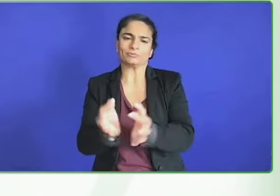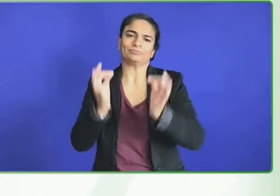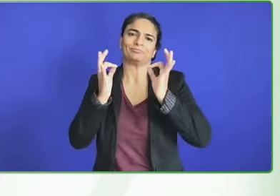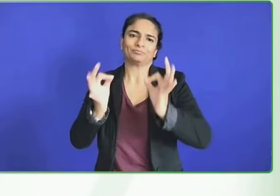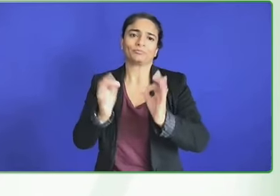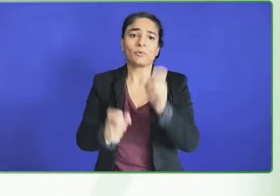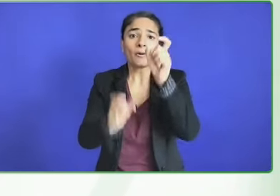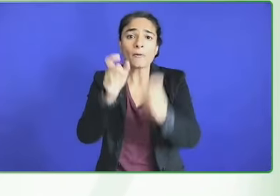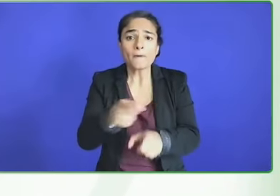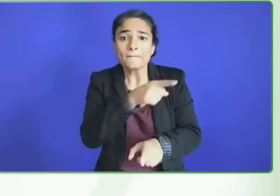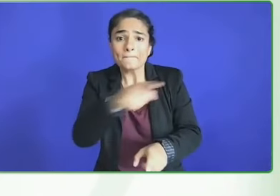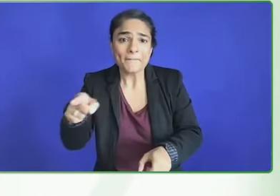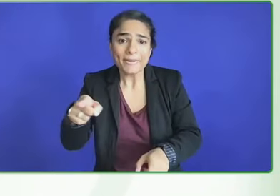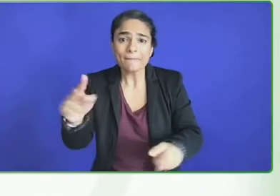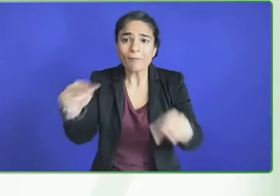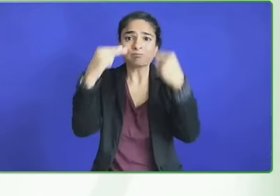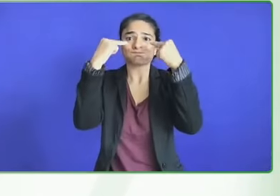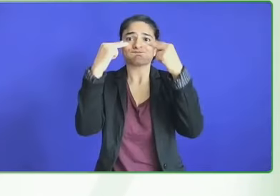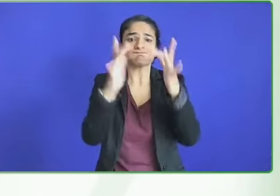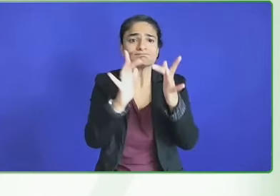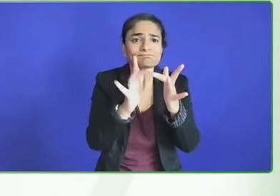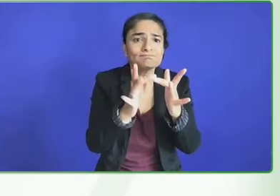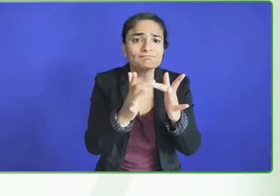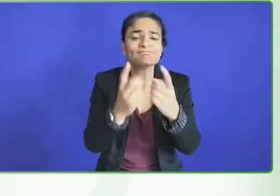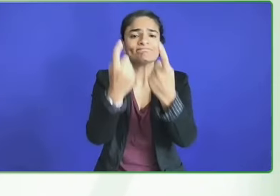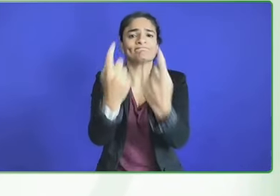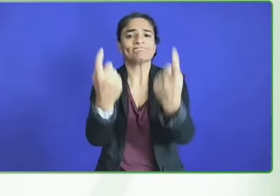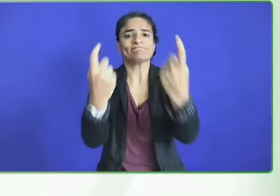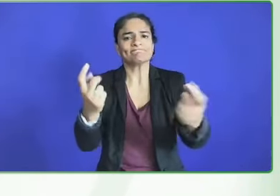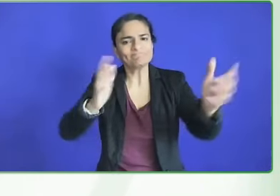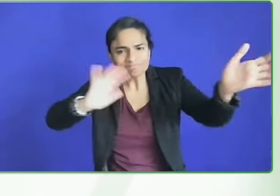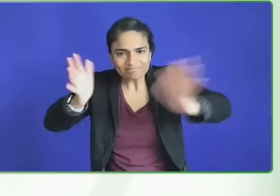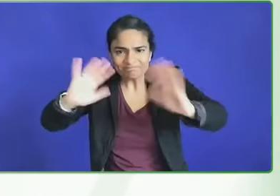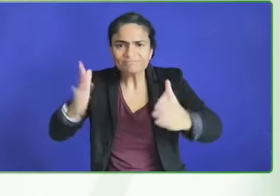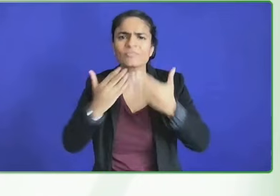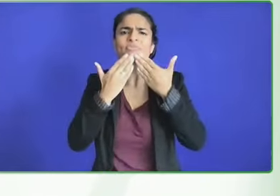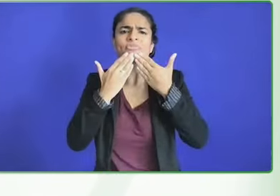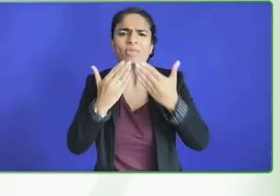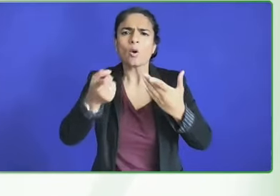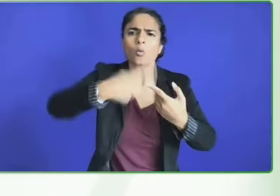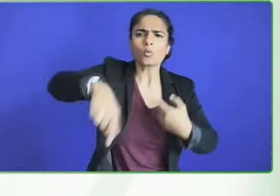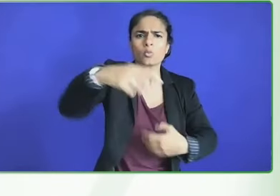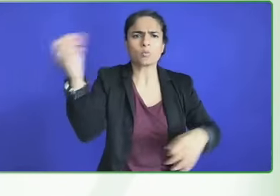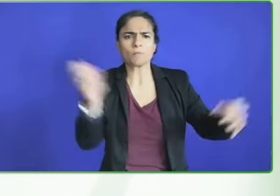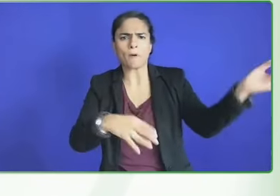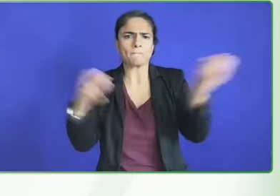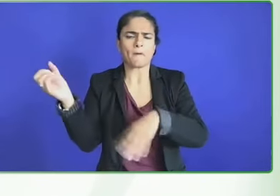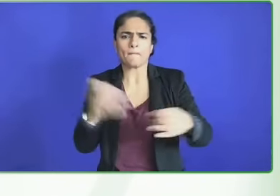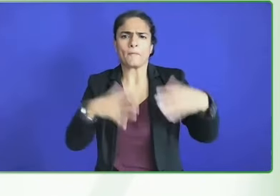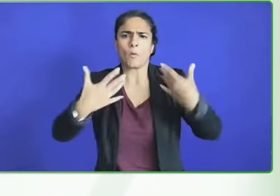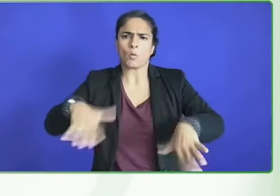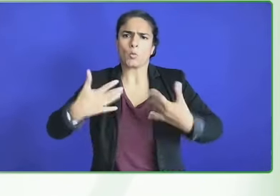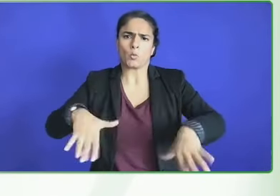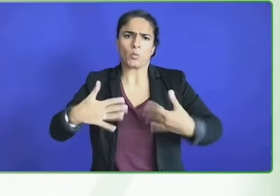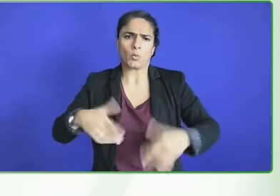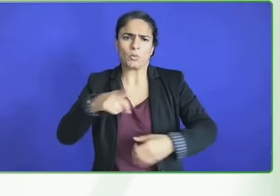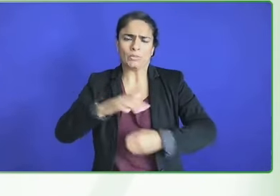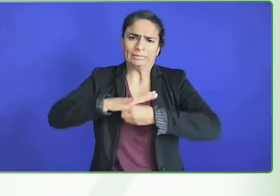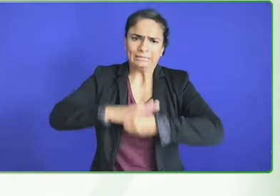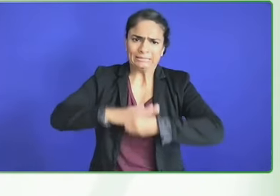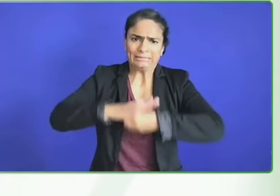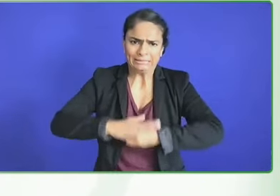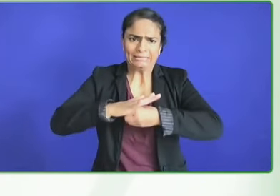powerful piece of legislation that may serve to inform other nations and policymakers, and gave rise to my